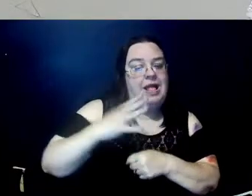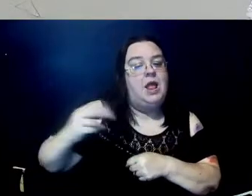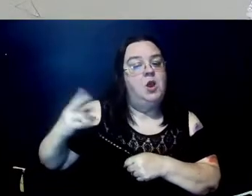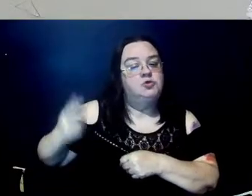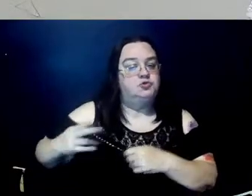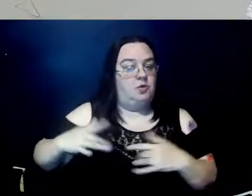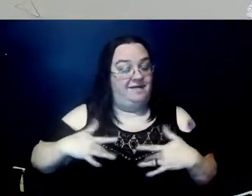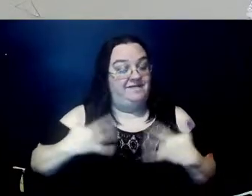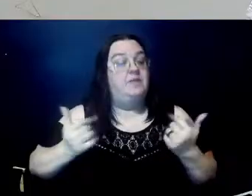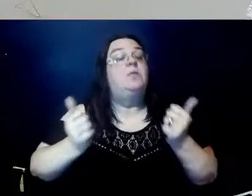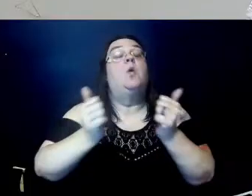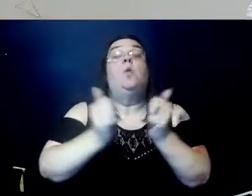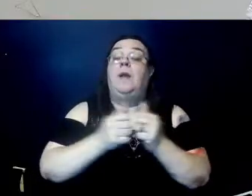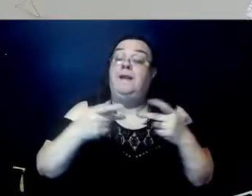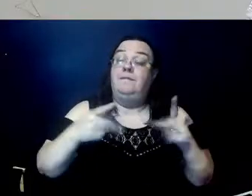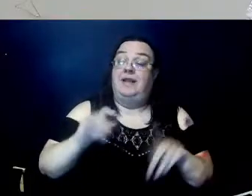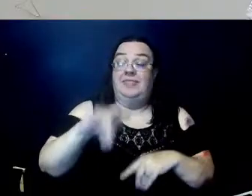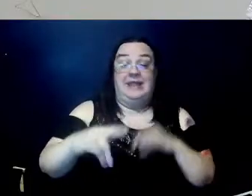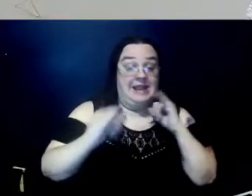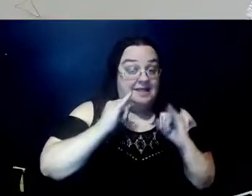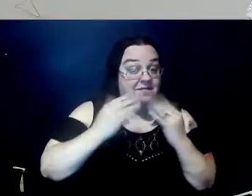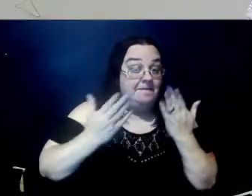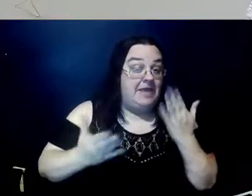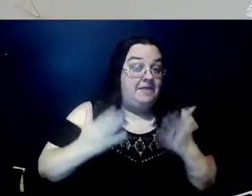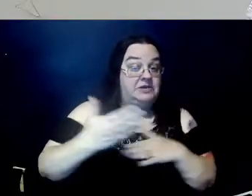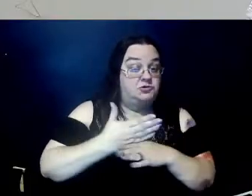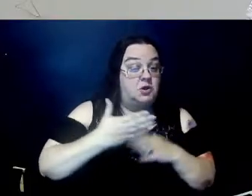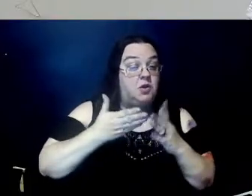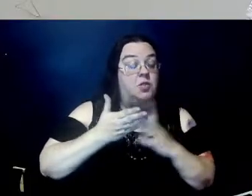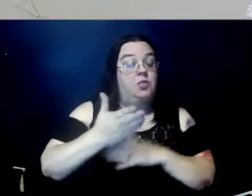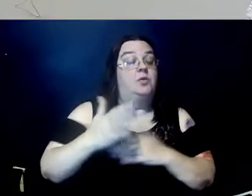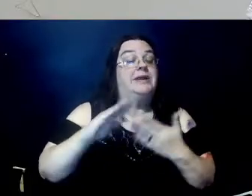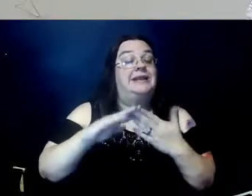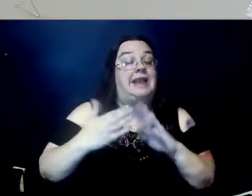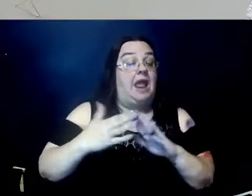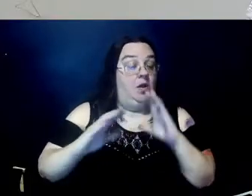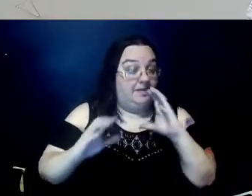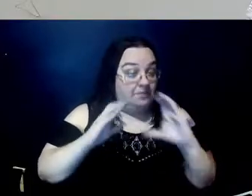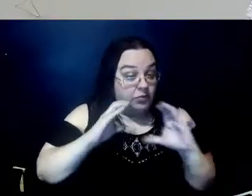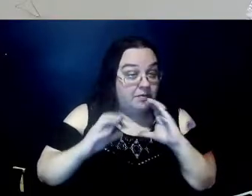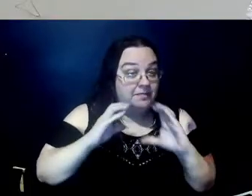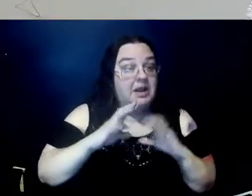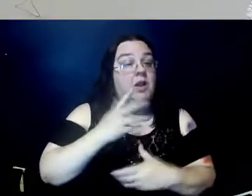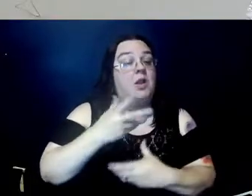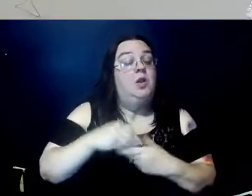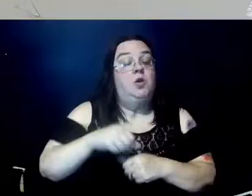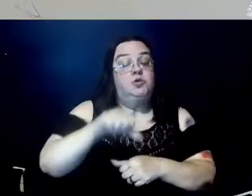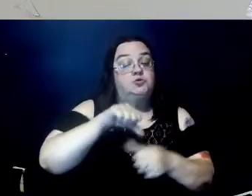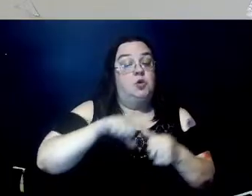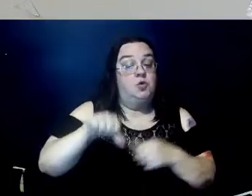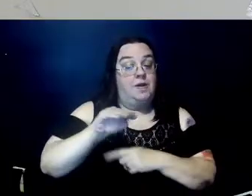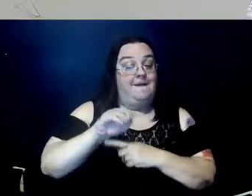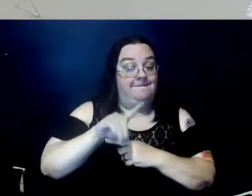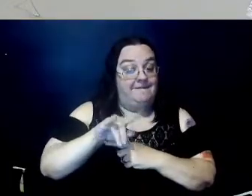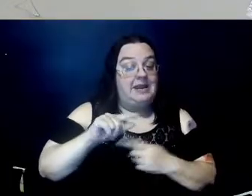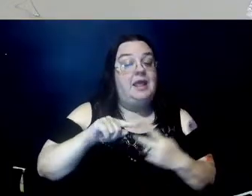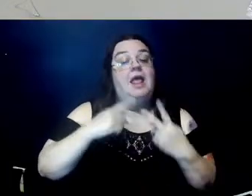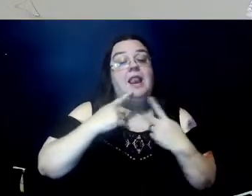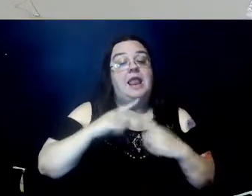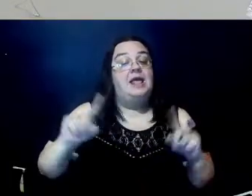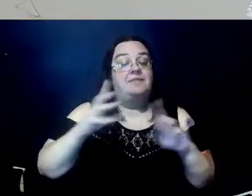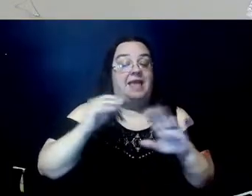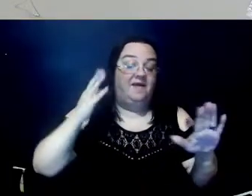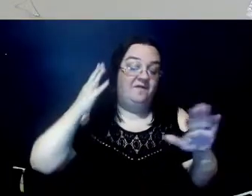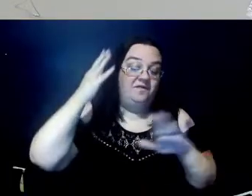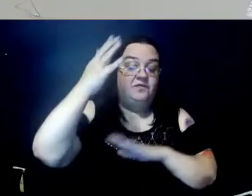With permission, these interviews may be shared through town communications, including social media, announcements, and future